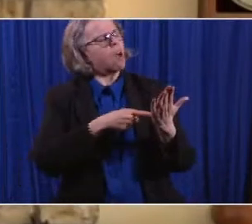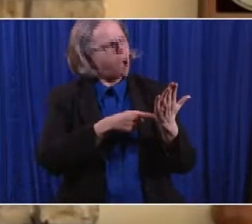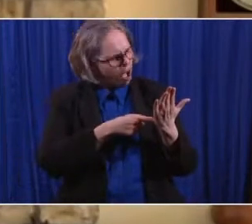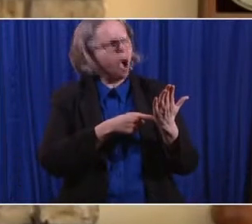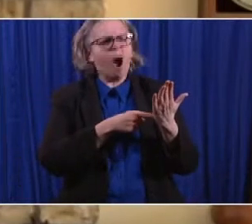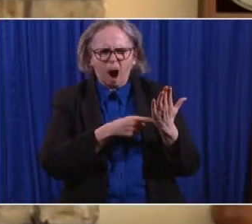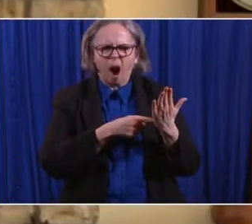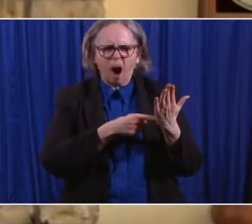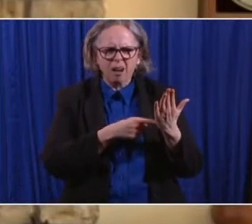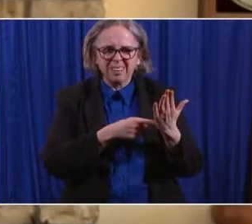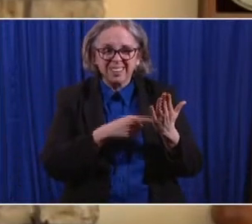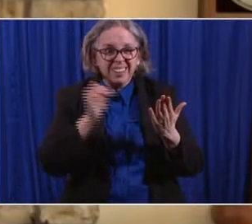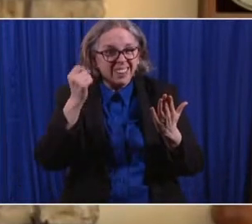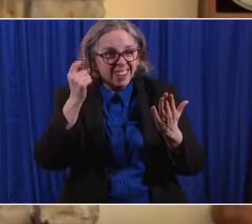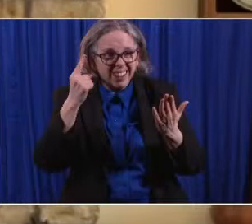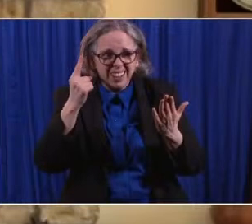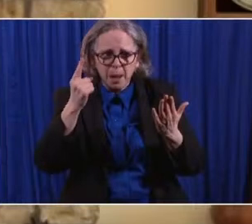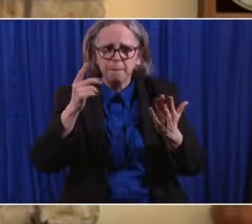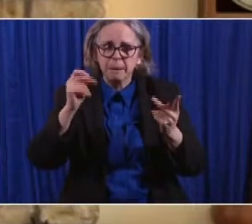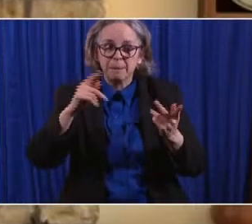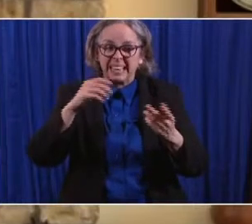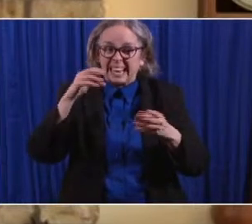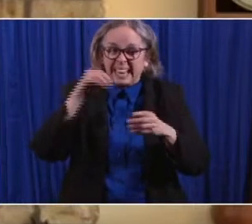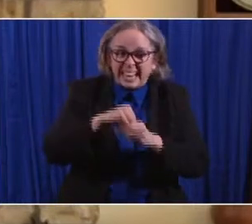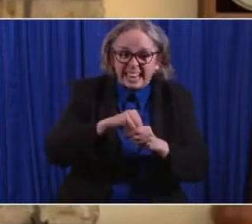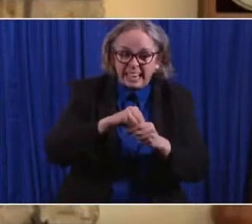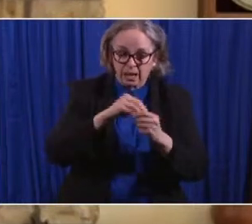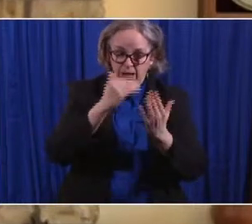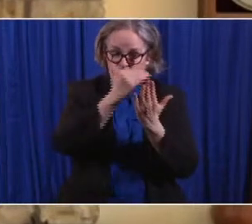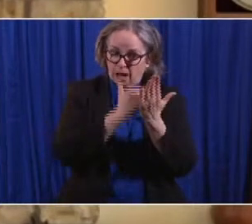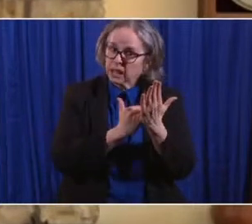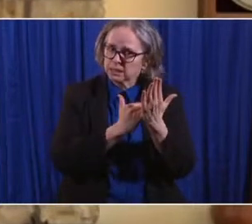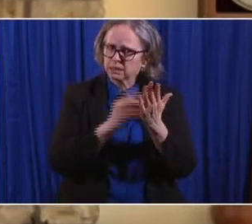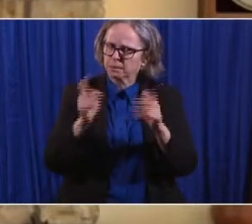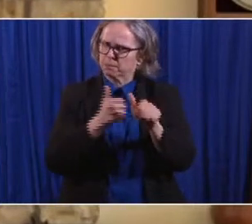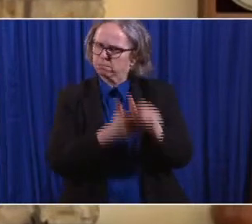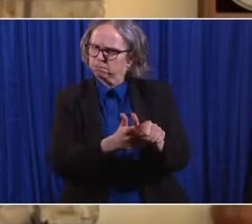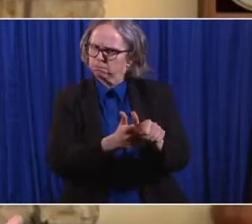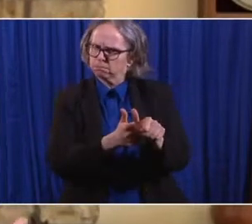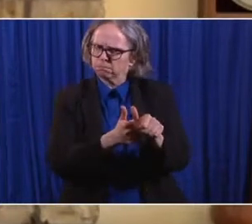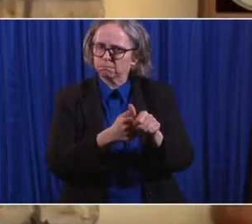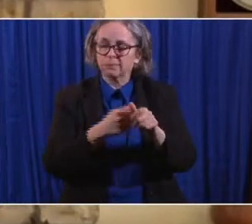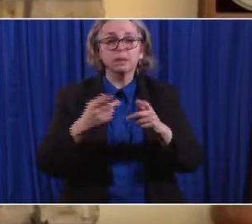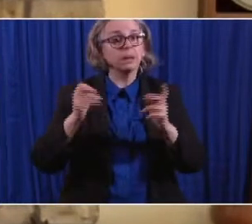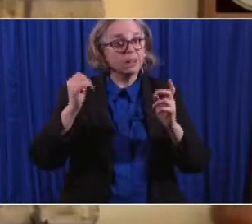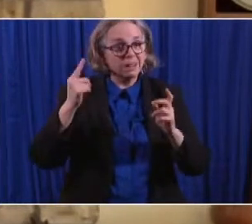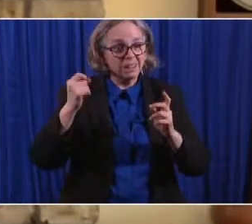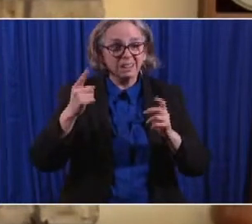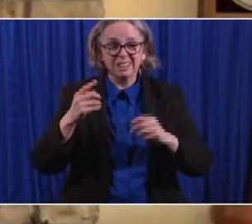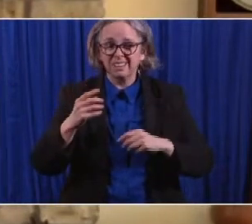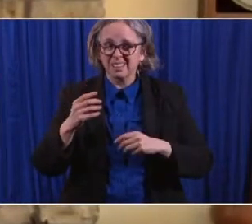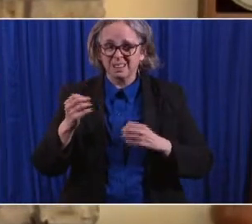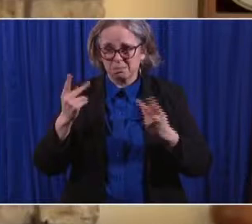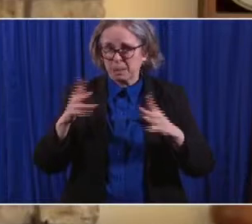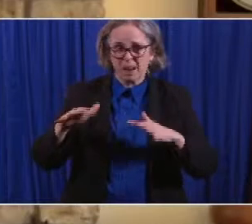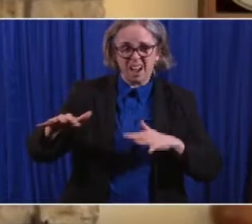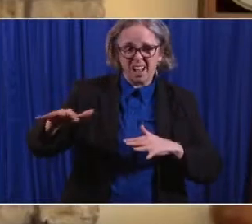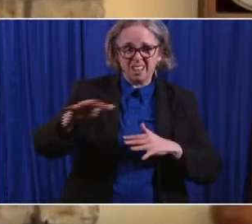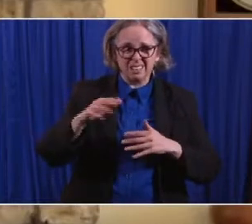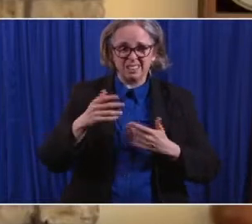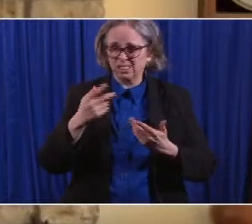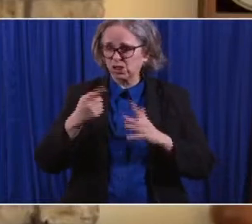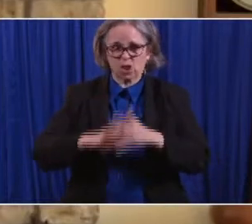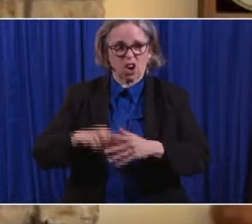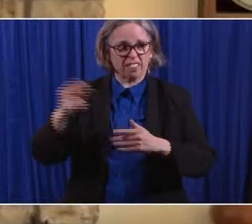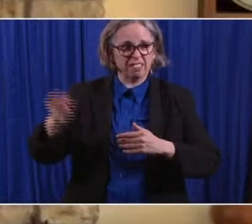in the eligible group. So that's a pretty broad group. Beginning on Thursday, it'll be anybody over 60, as well